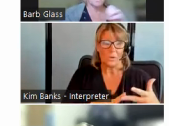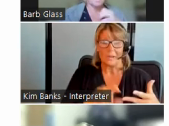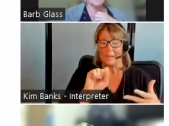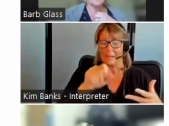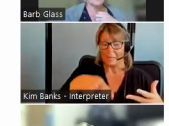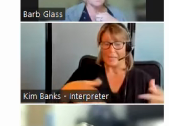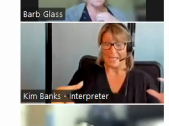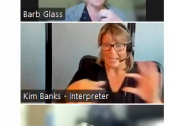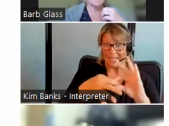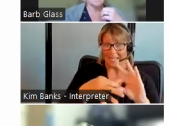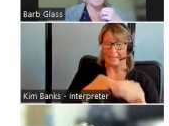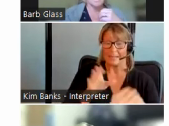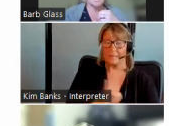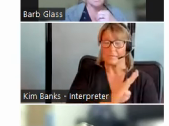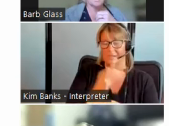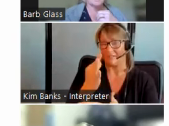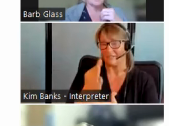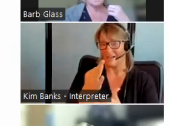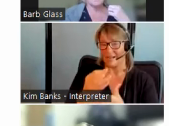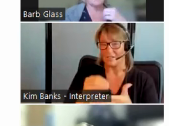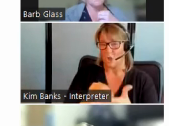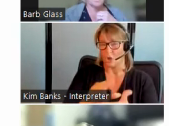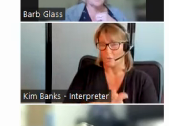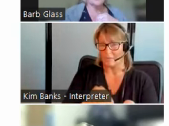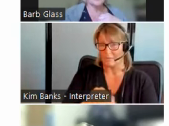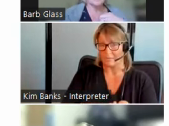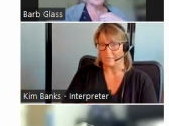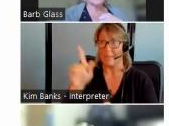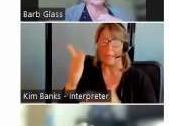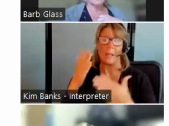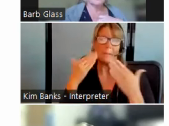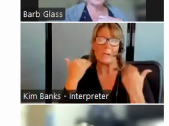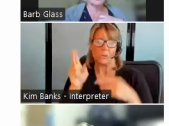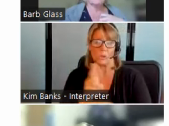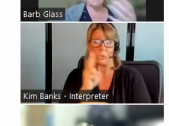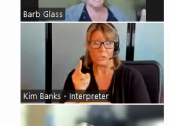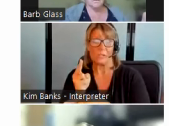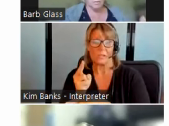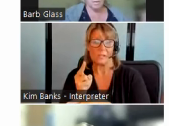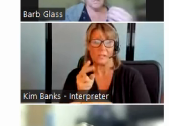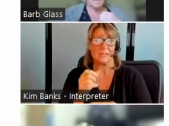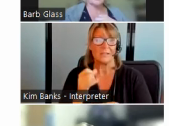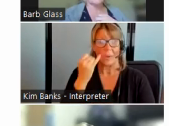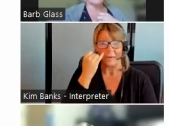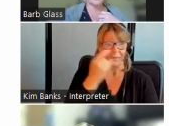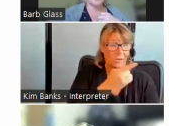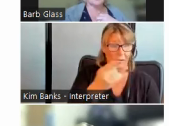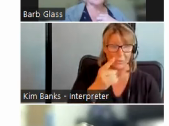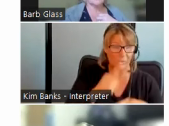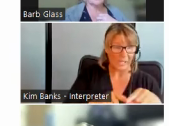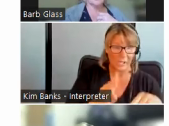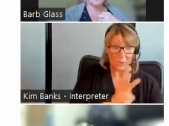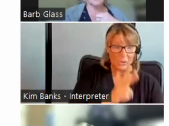and finance documents that the ministry uses. So even if you don't have access to SP